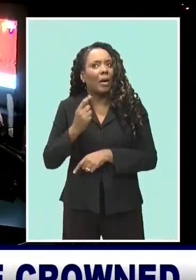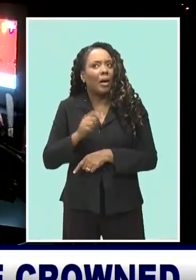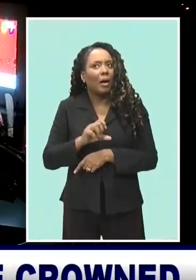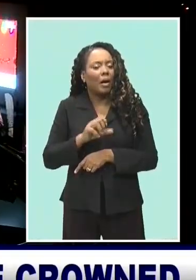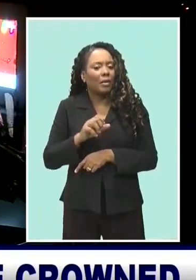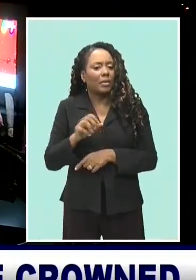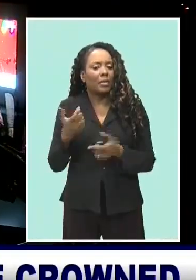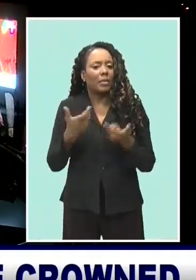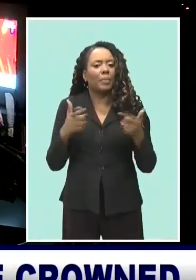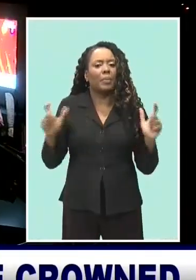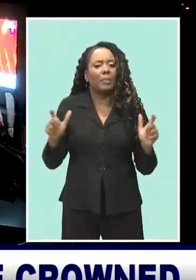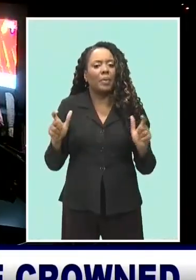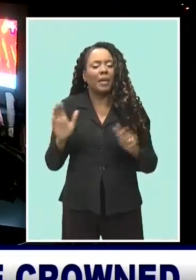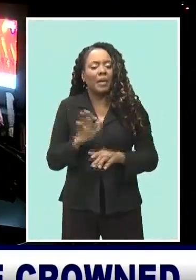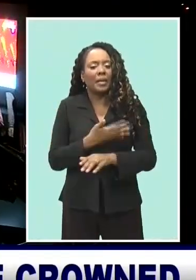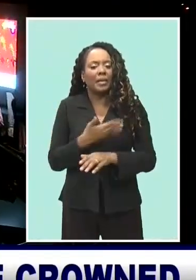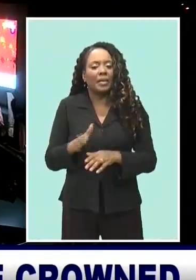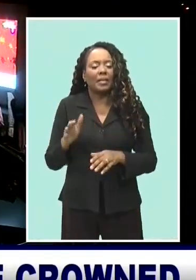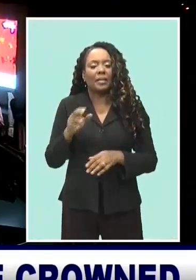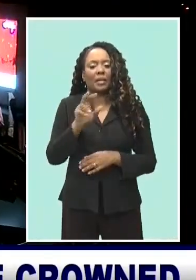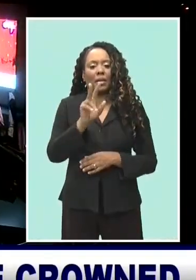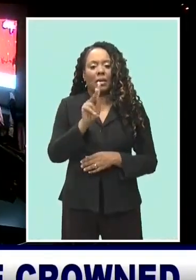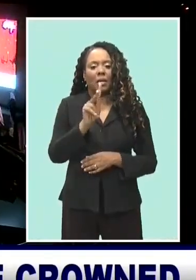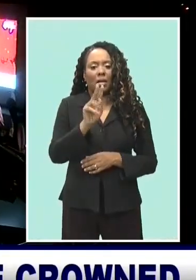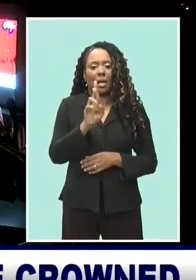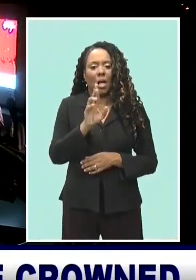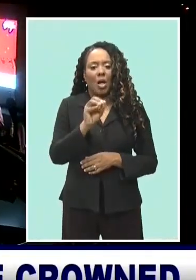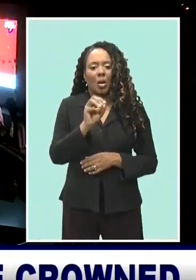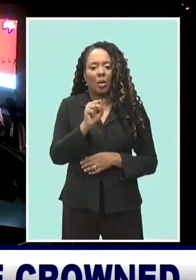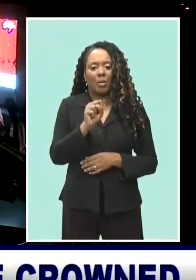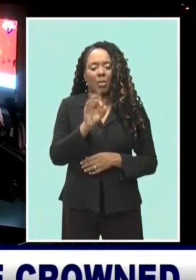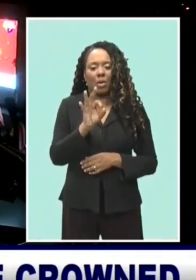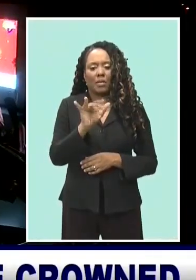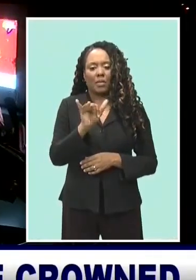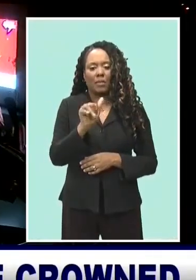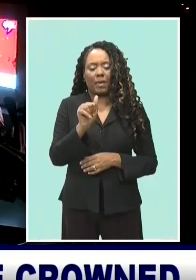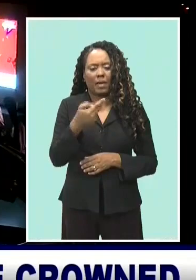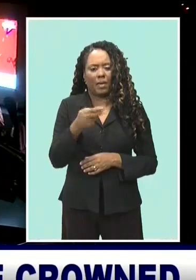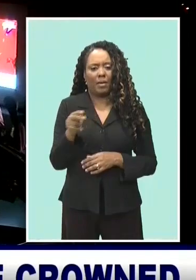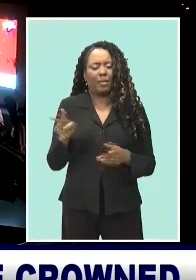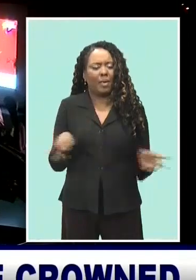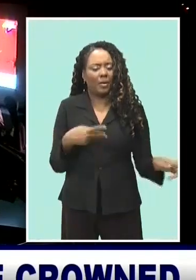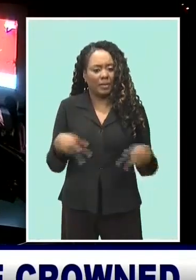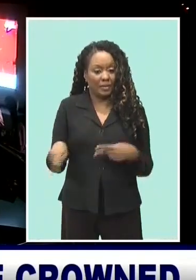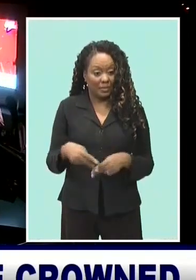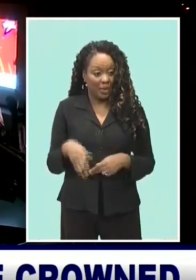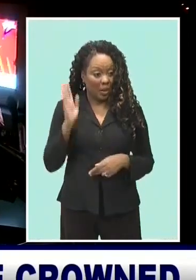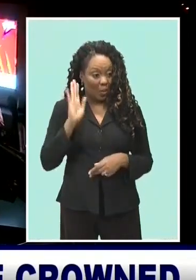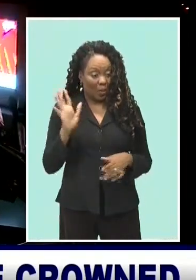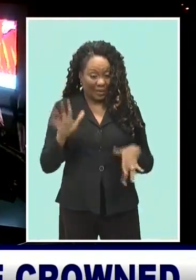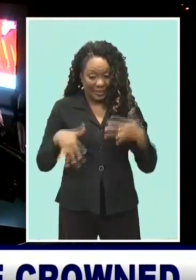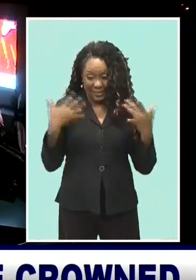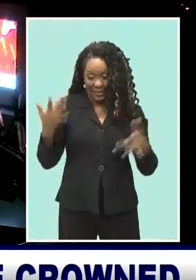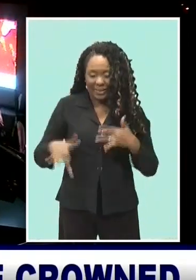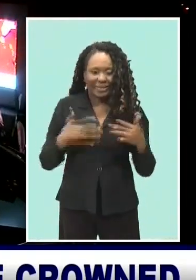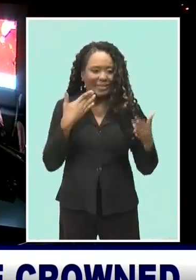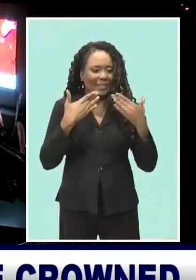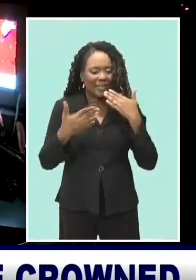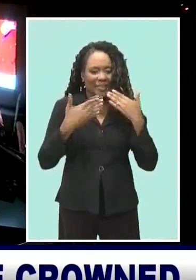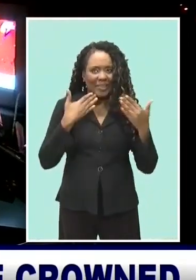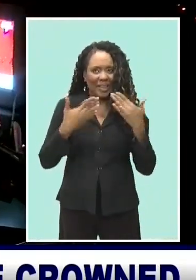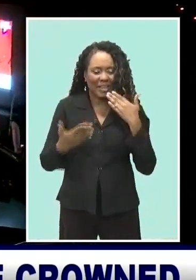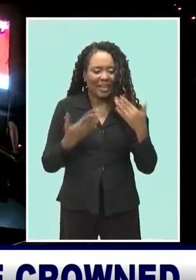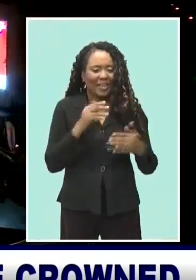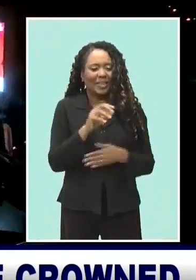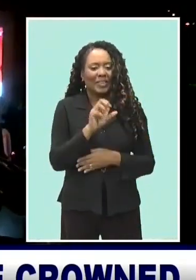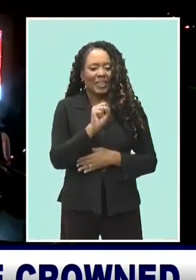big crossfire, yes. Free party. Good. At the end. So then we're expecting that to be exciting as well. Thank you very much,